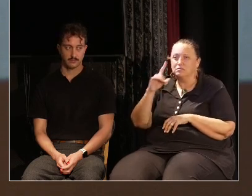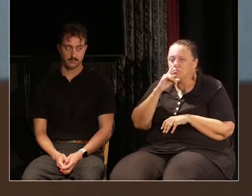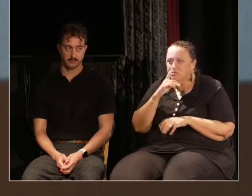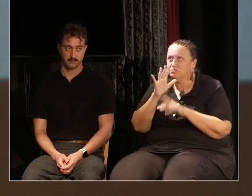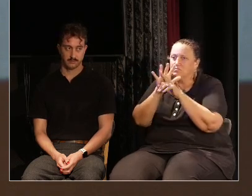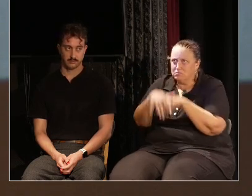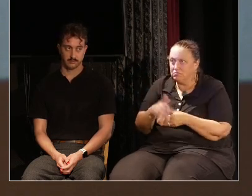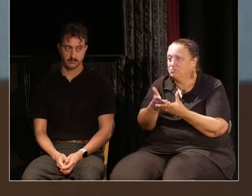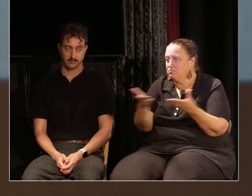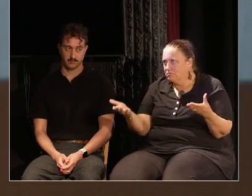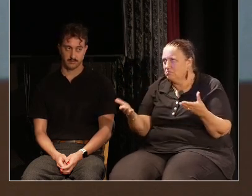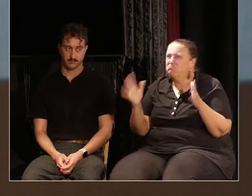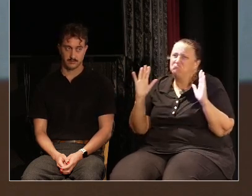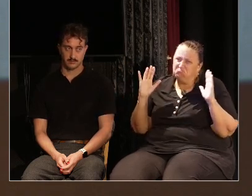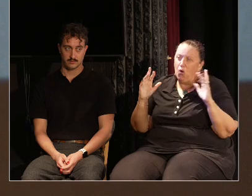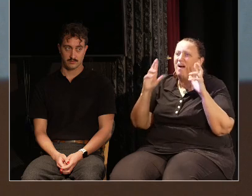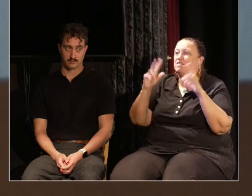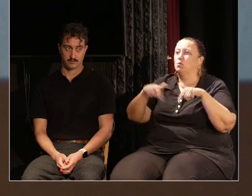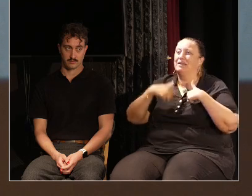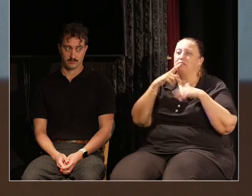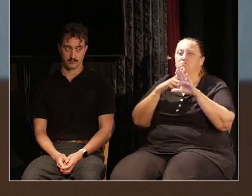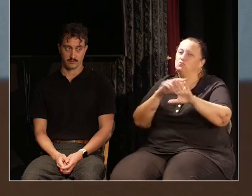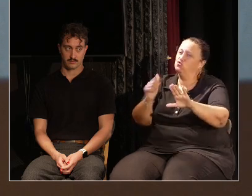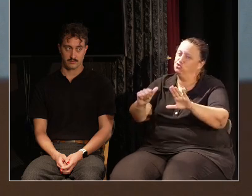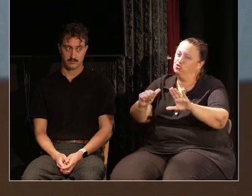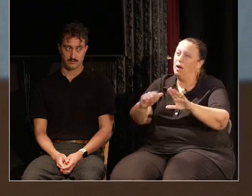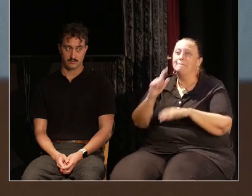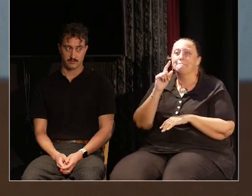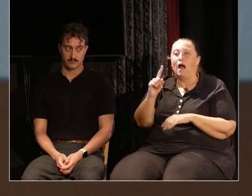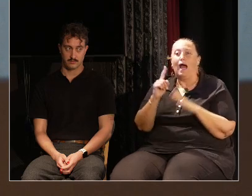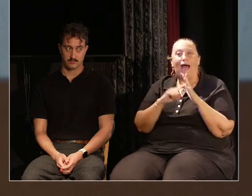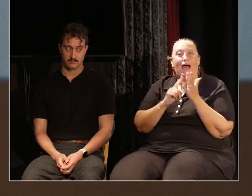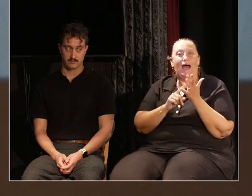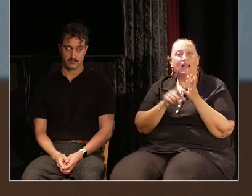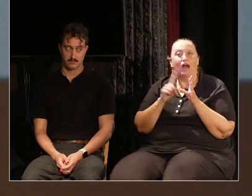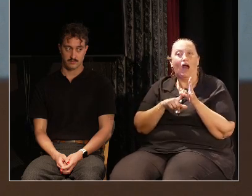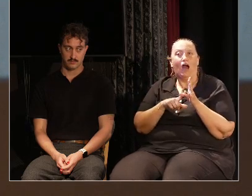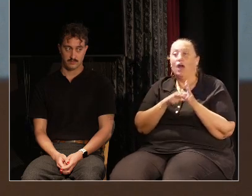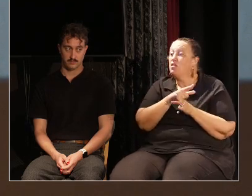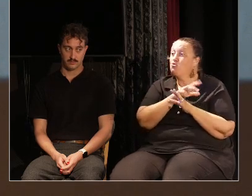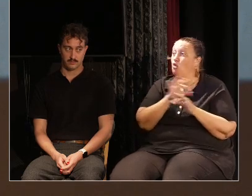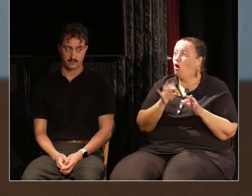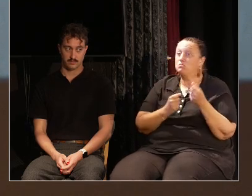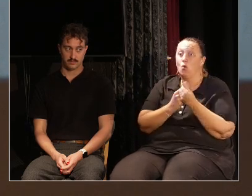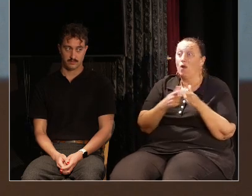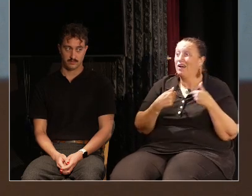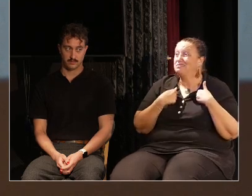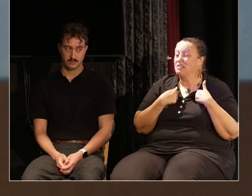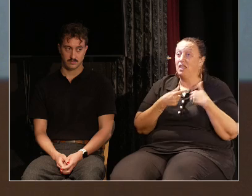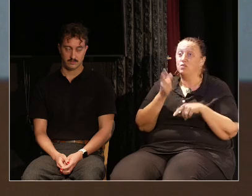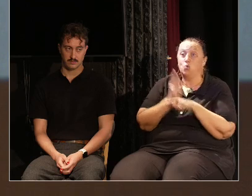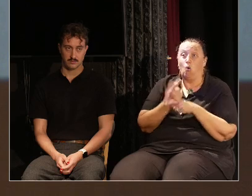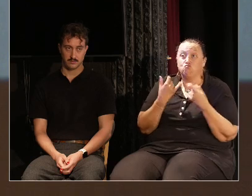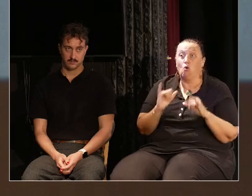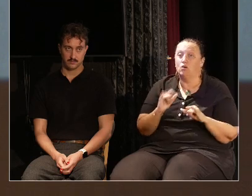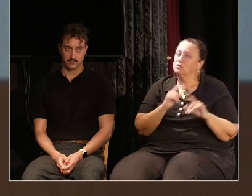to hold people accountable and allies accountable when they do let us down. And I think we did